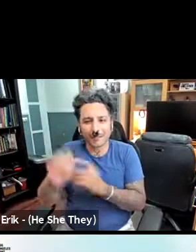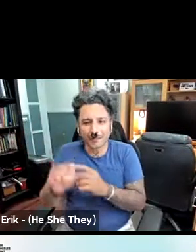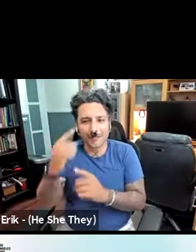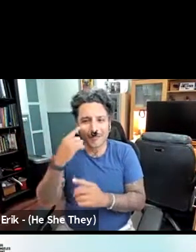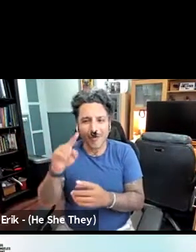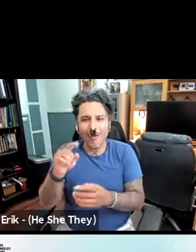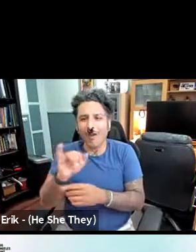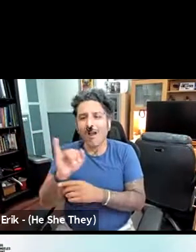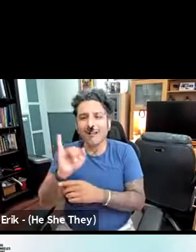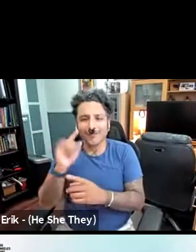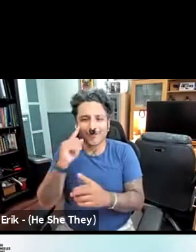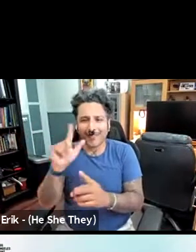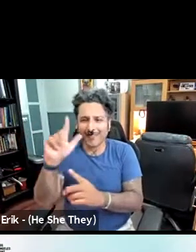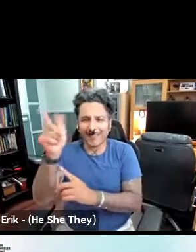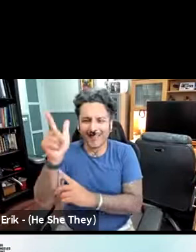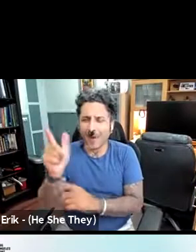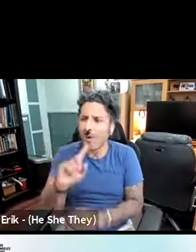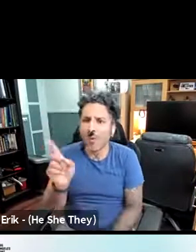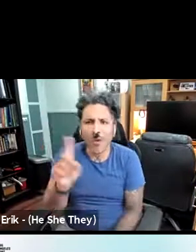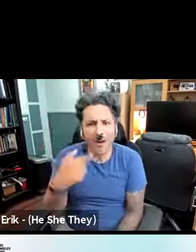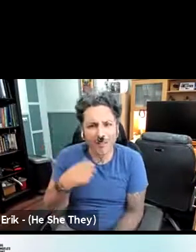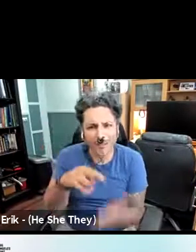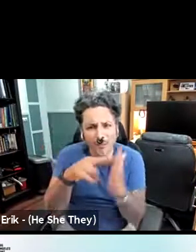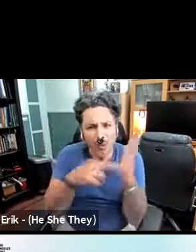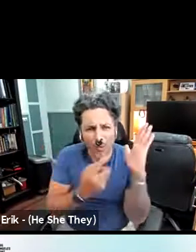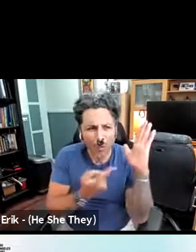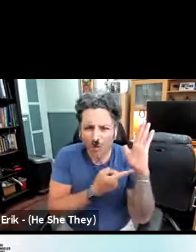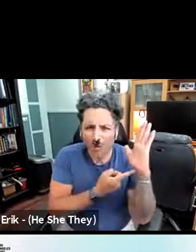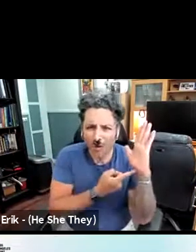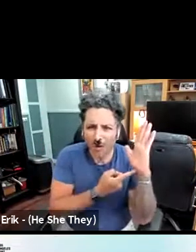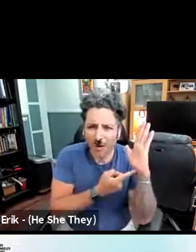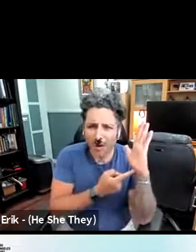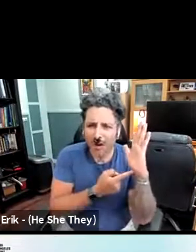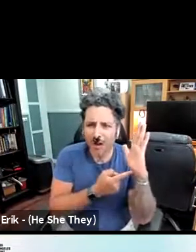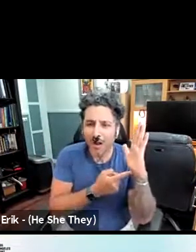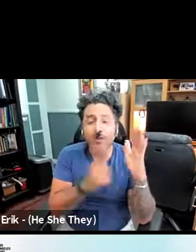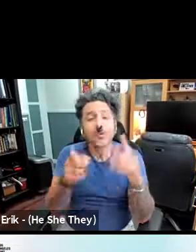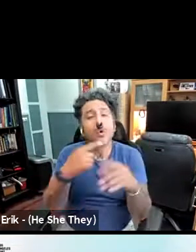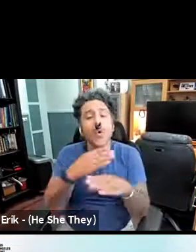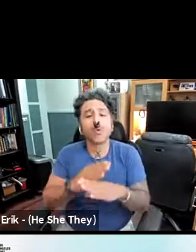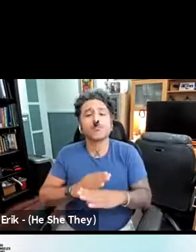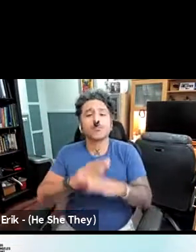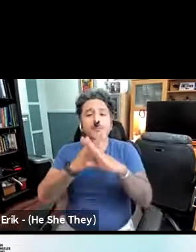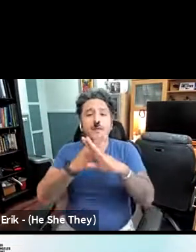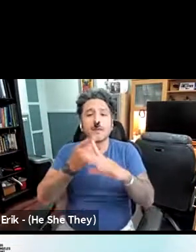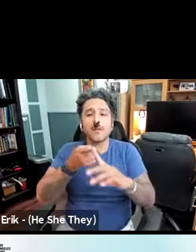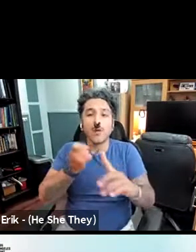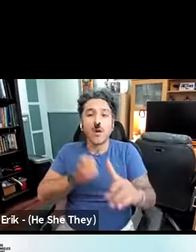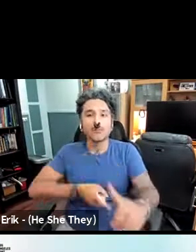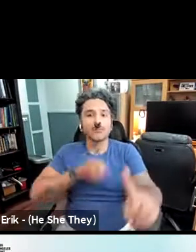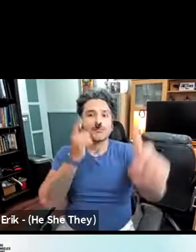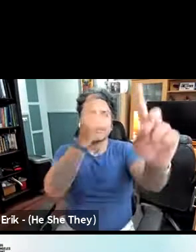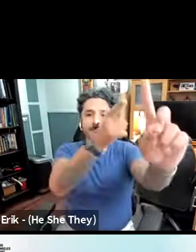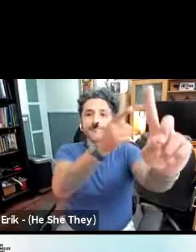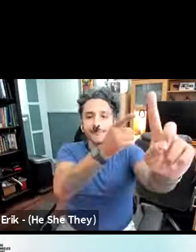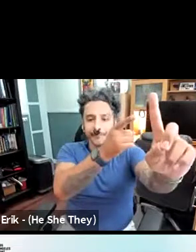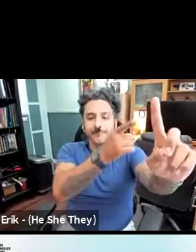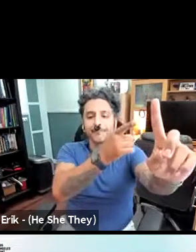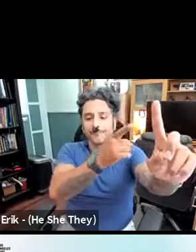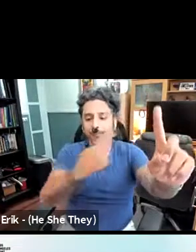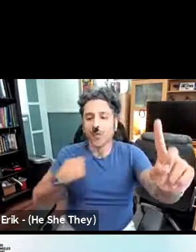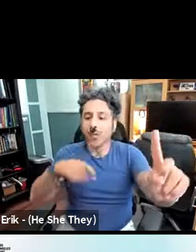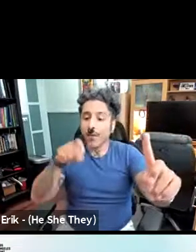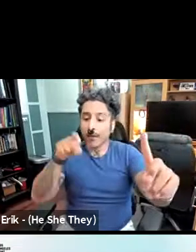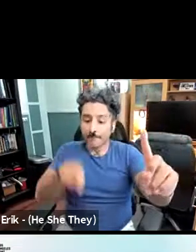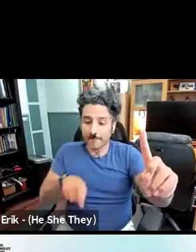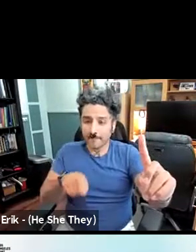said, where's all these rules? That's another means of holding us back and holding us down. And we gotta,